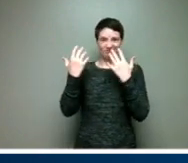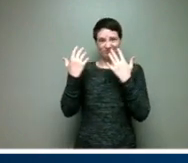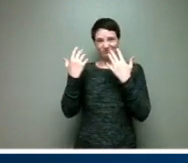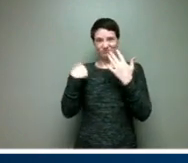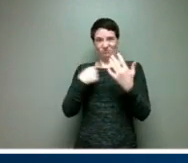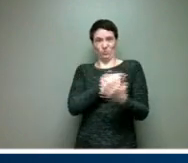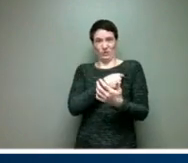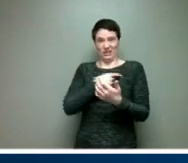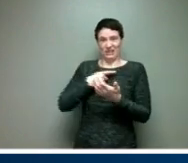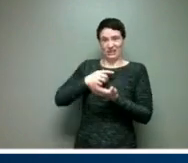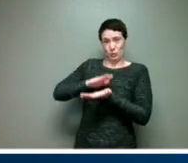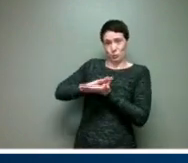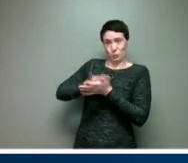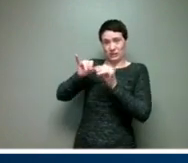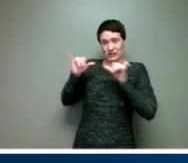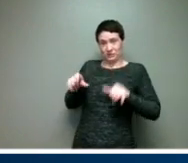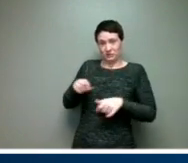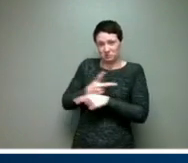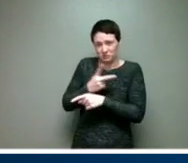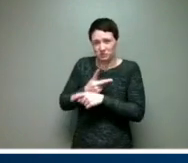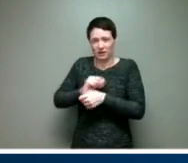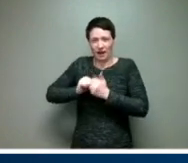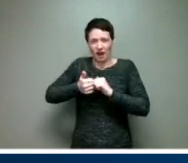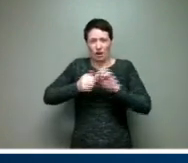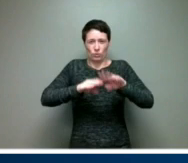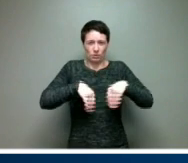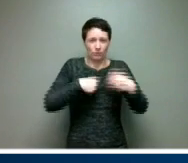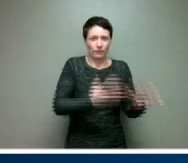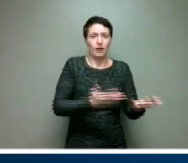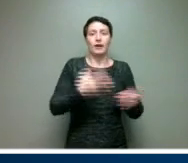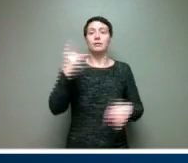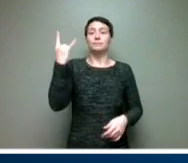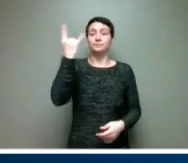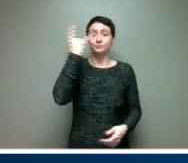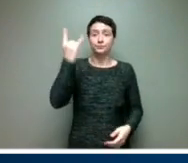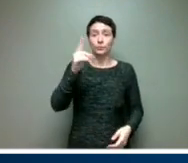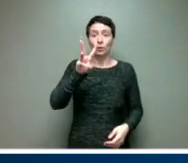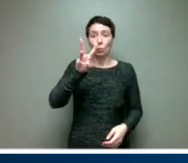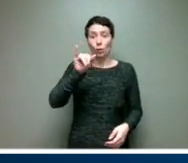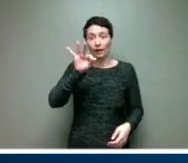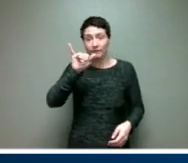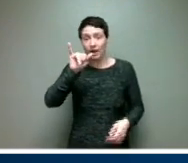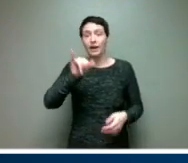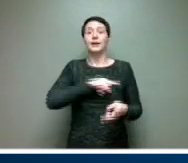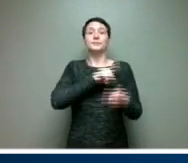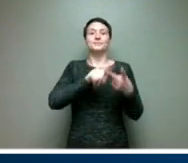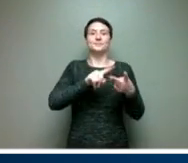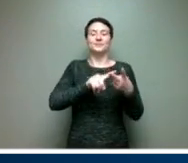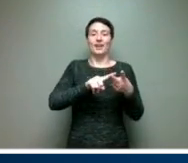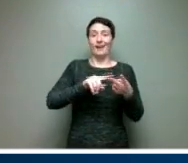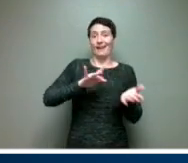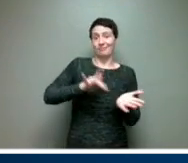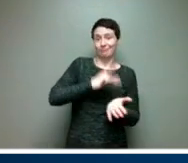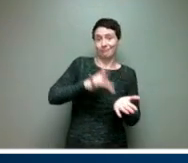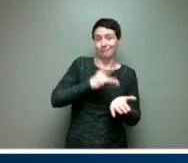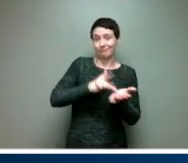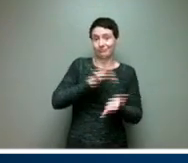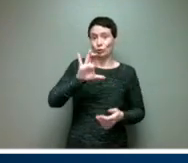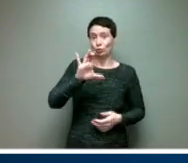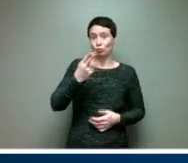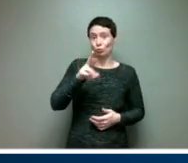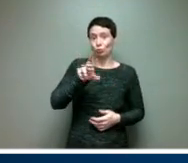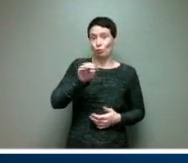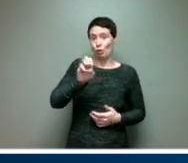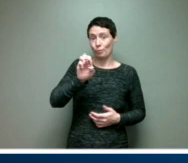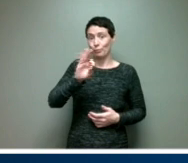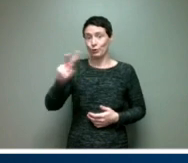access, Wi-Fi, and a Chromebook? So we were able to provide over 15,000 Chromebooks for